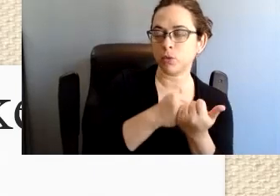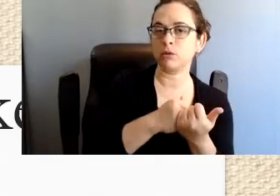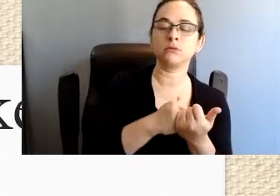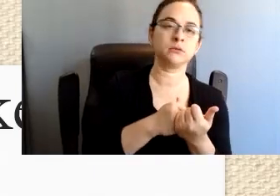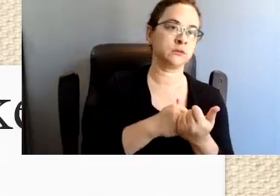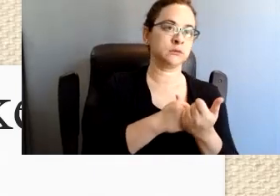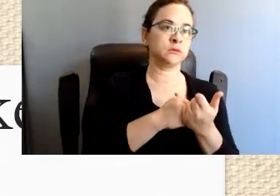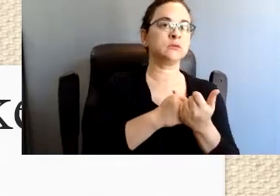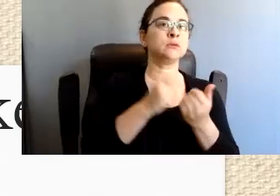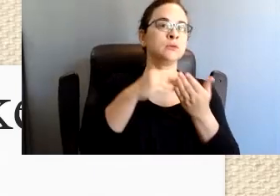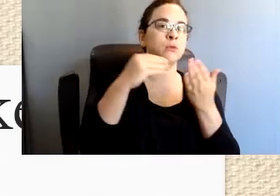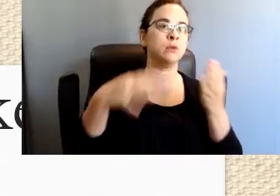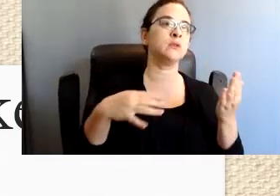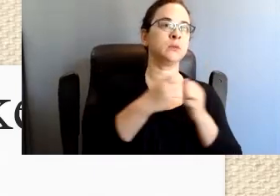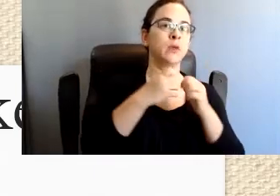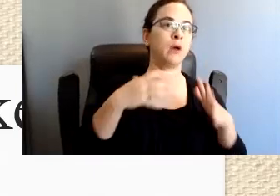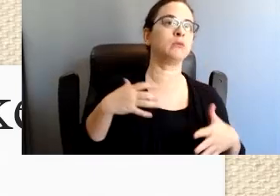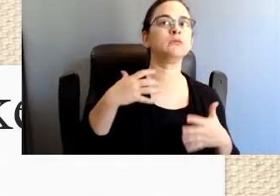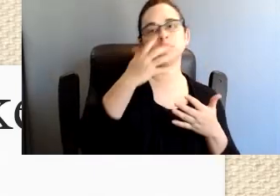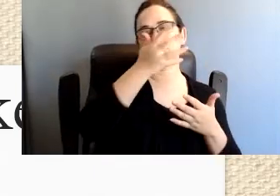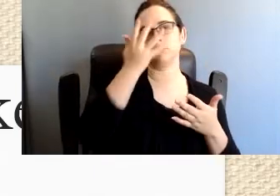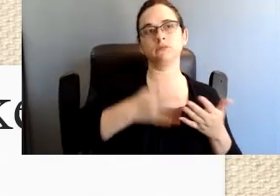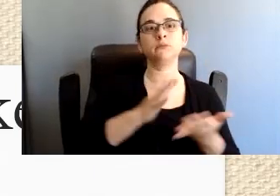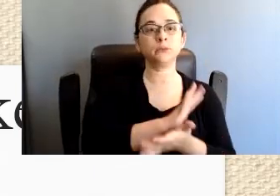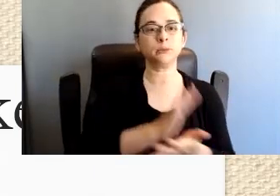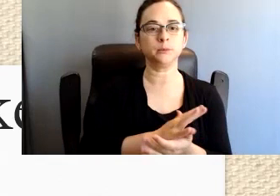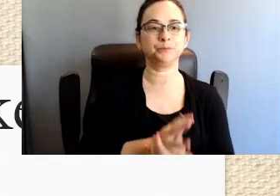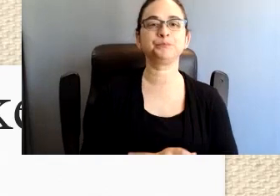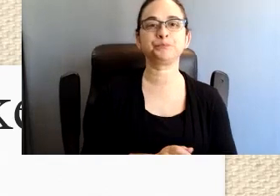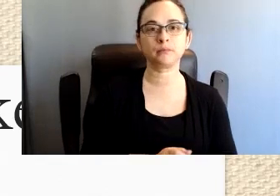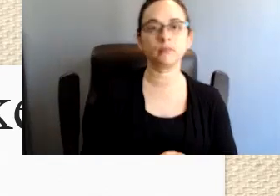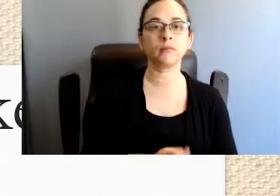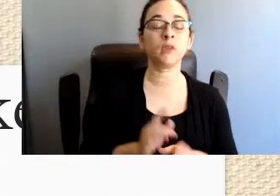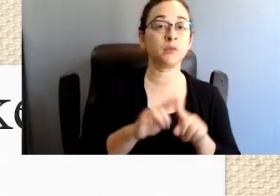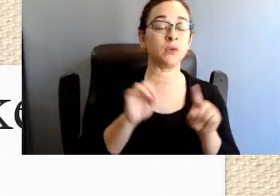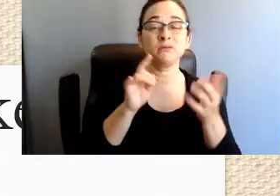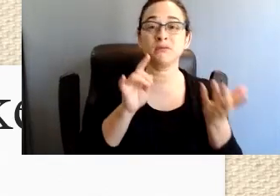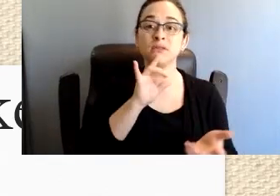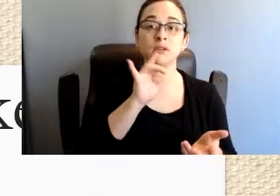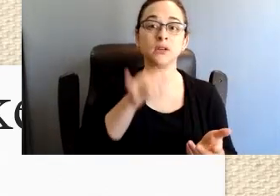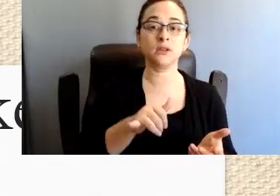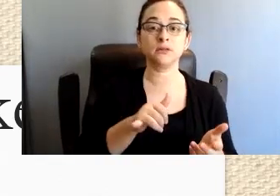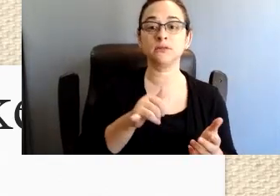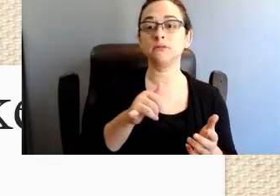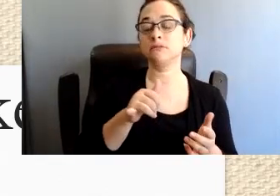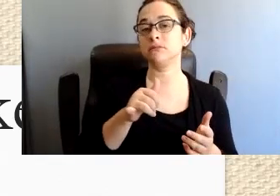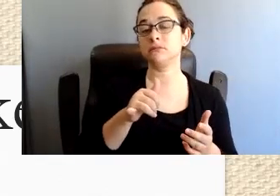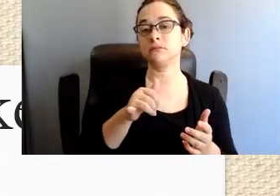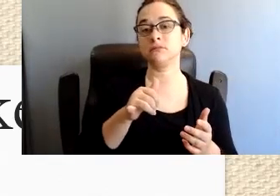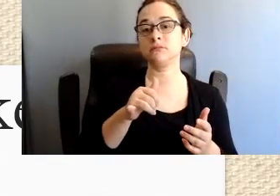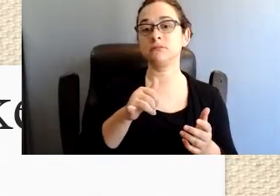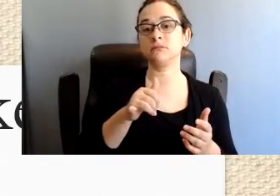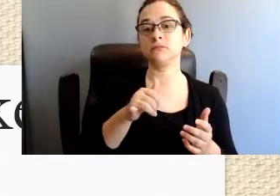So technically, the best way, if you ever want to support students, things like that, is just to be knowledgeable and support any immigration or